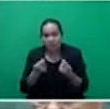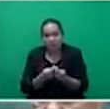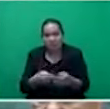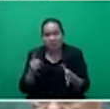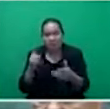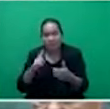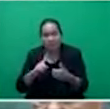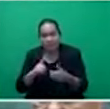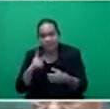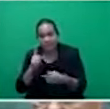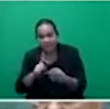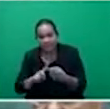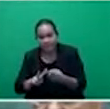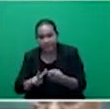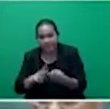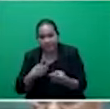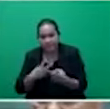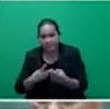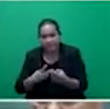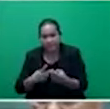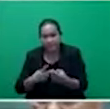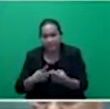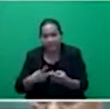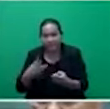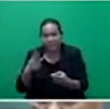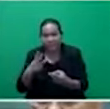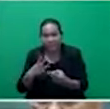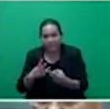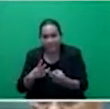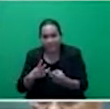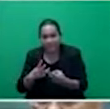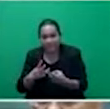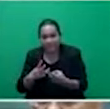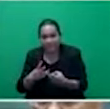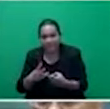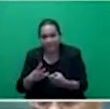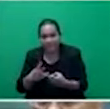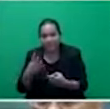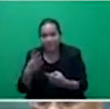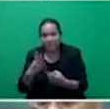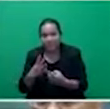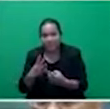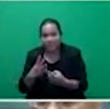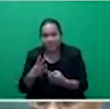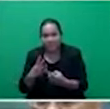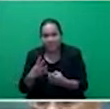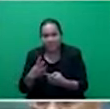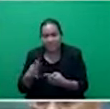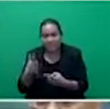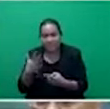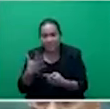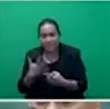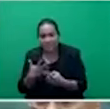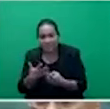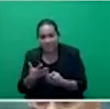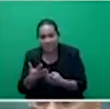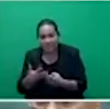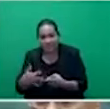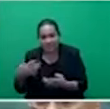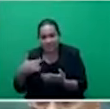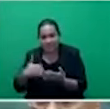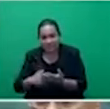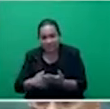May, David Felici Wilco, Sarah Ithel, Akeneta Temo, Zaina Khan,